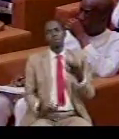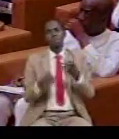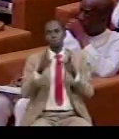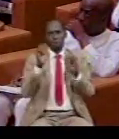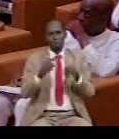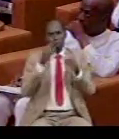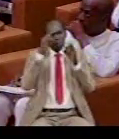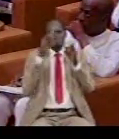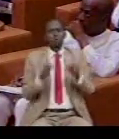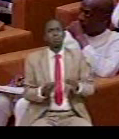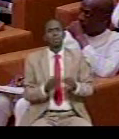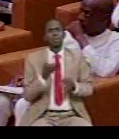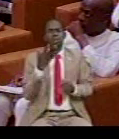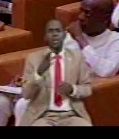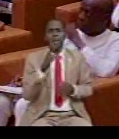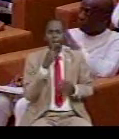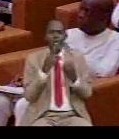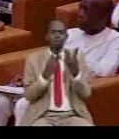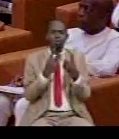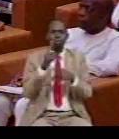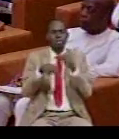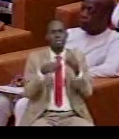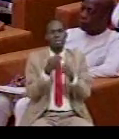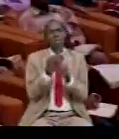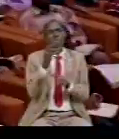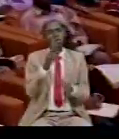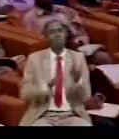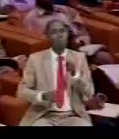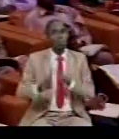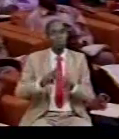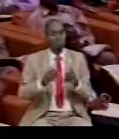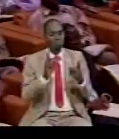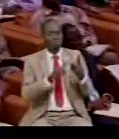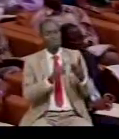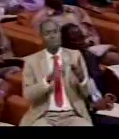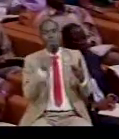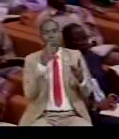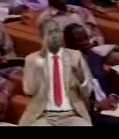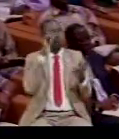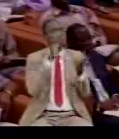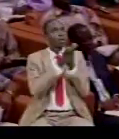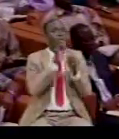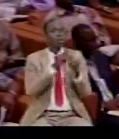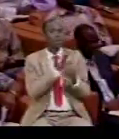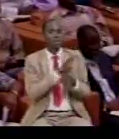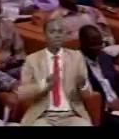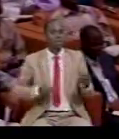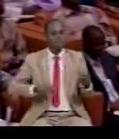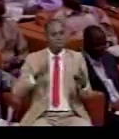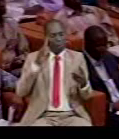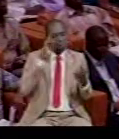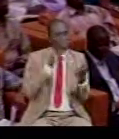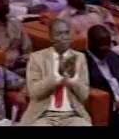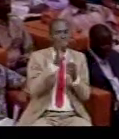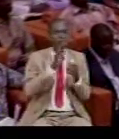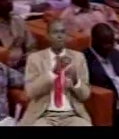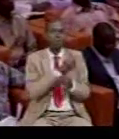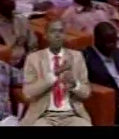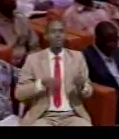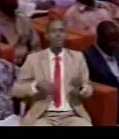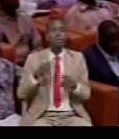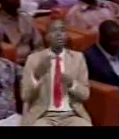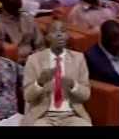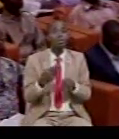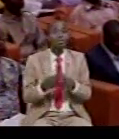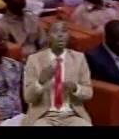only two kinds of people. There are people who believe in Christ, who believe in the Lord, and their names are written in the book of